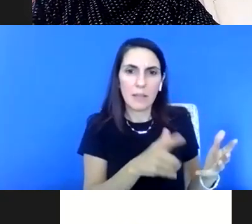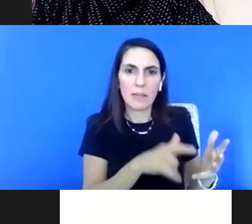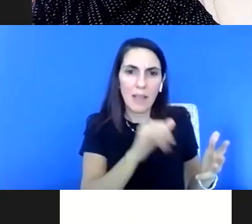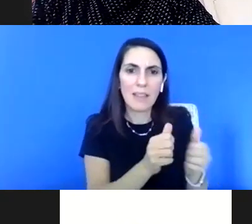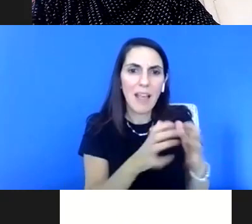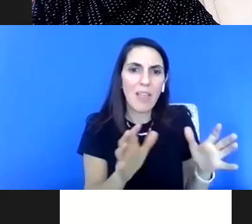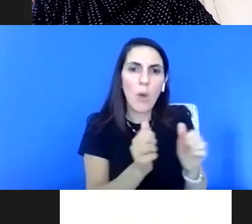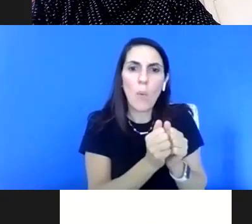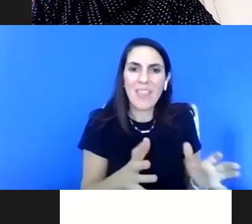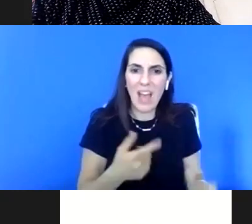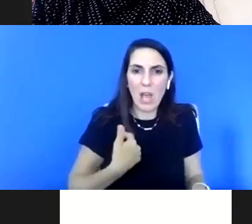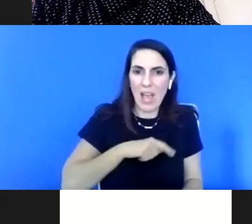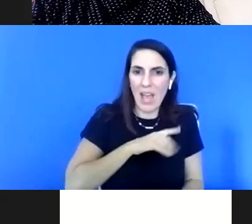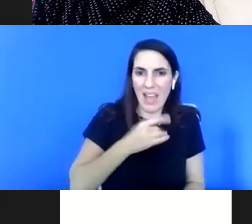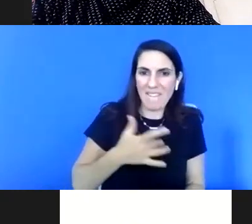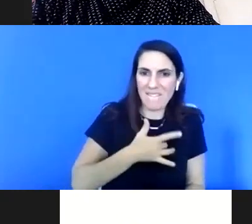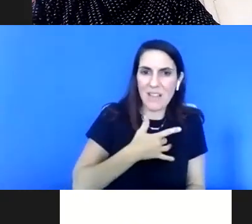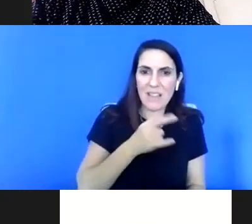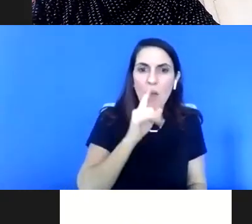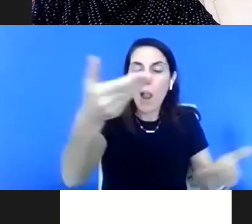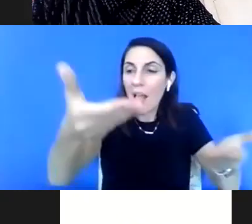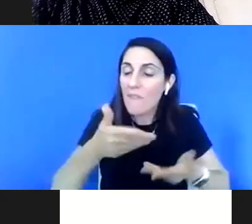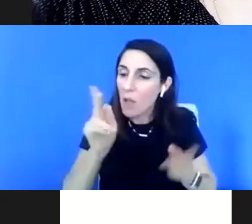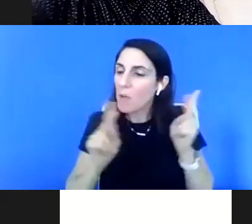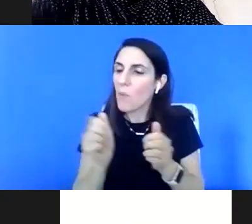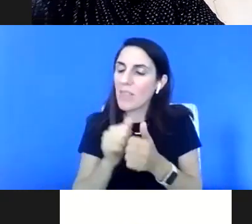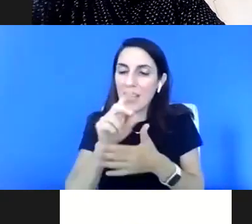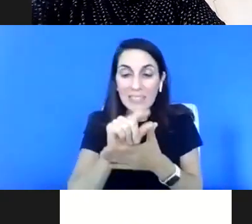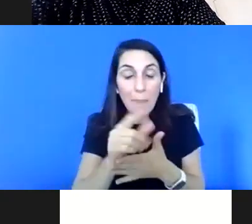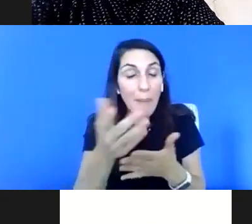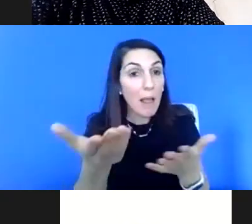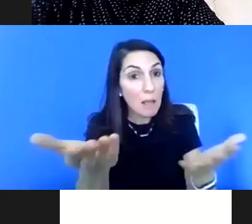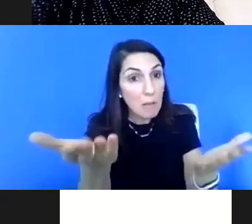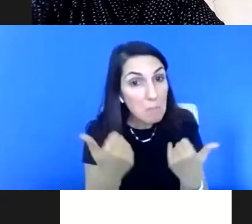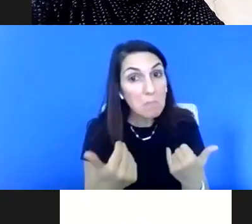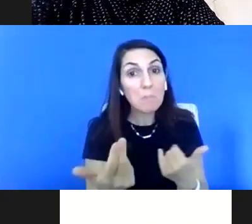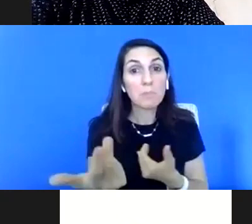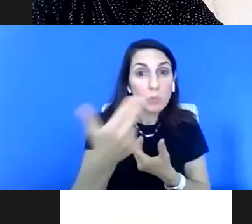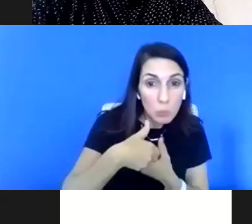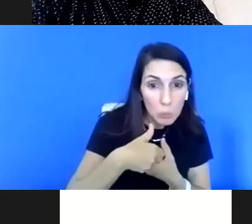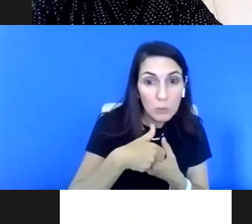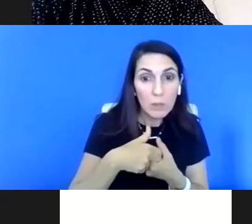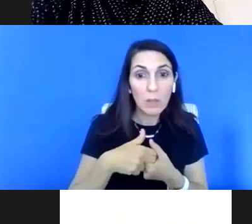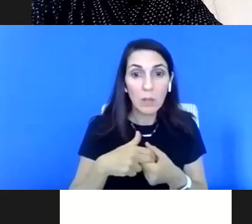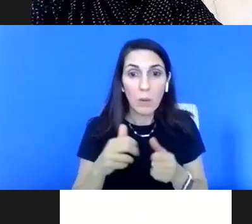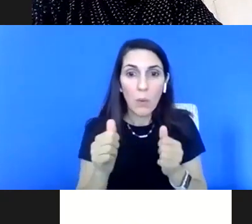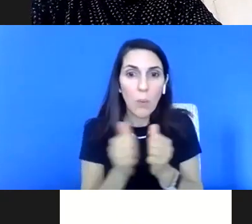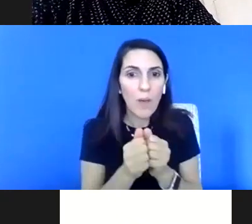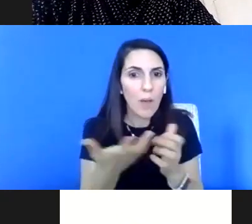because it invites people with disabilities to contribute to precision medicine research.